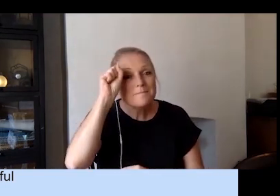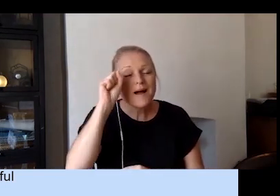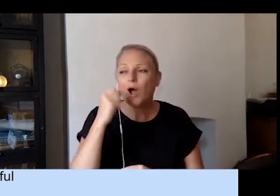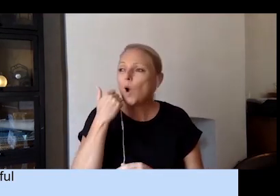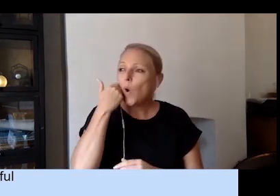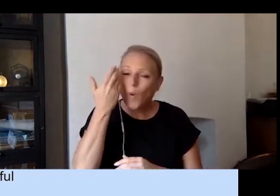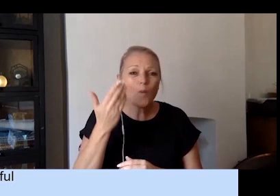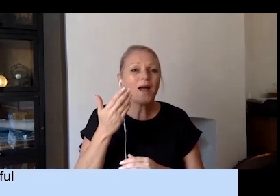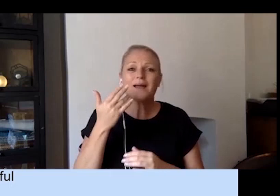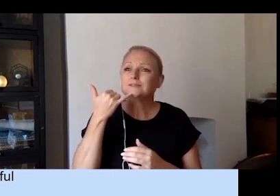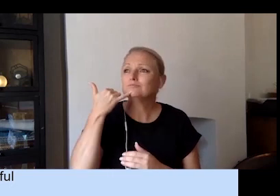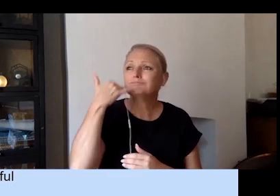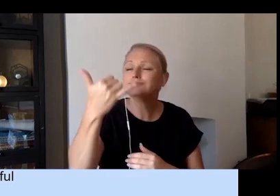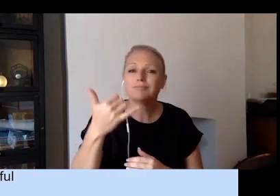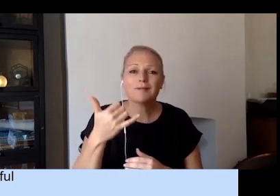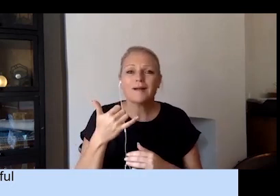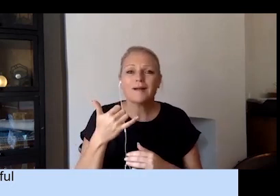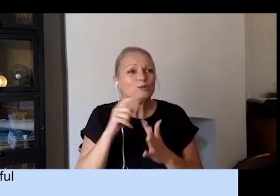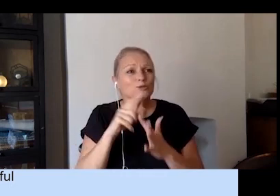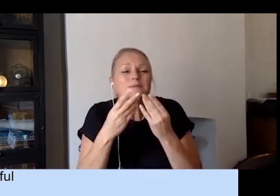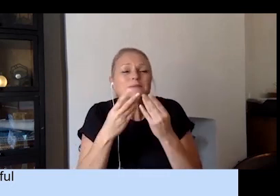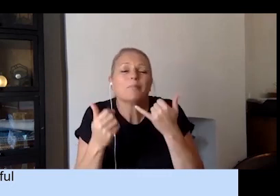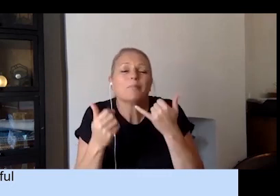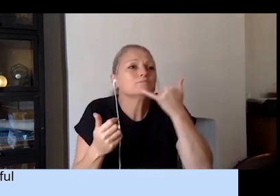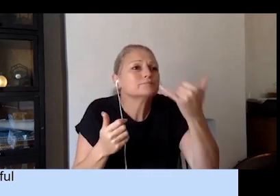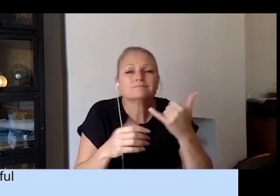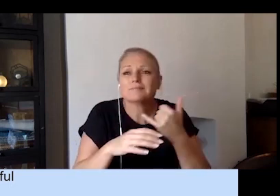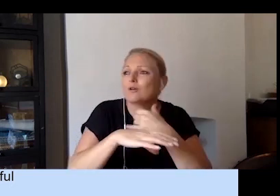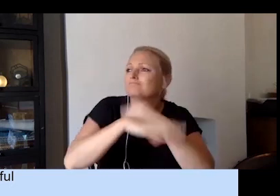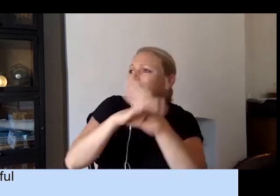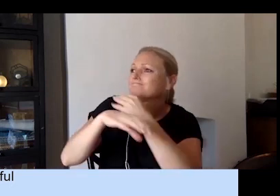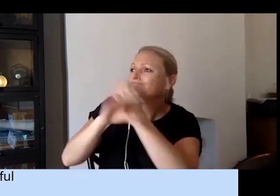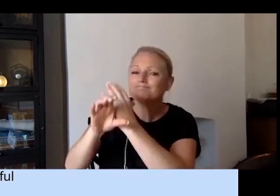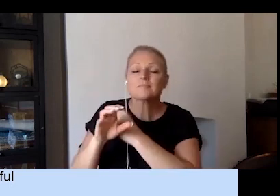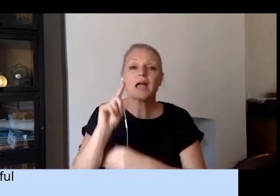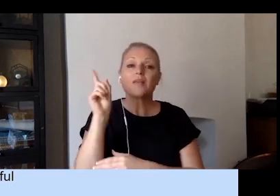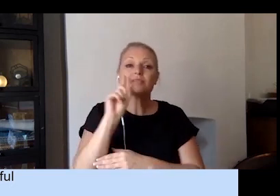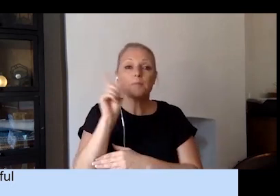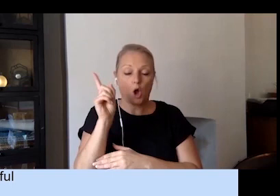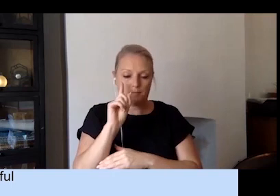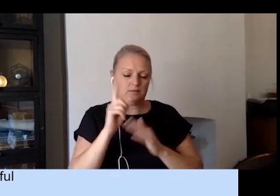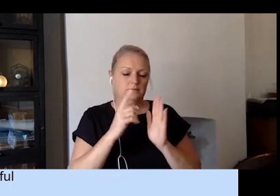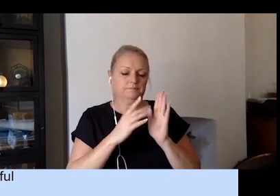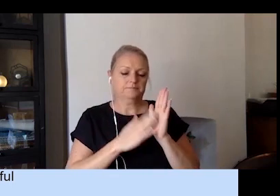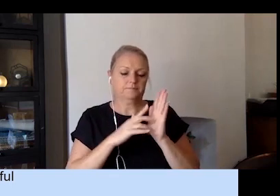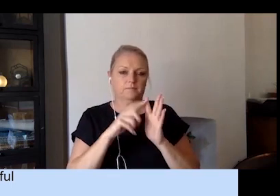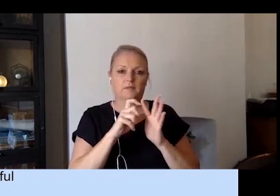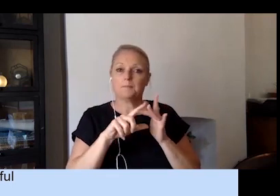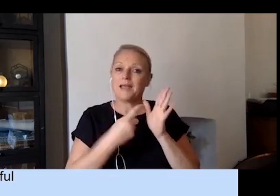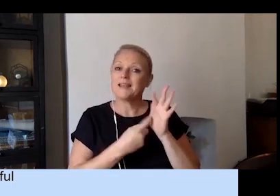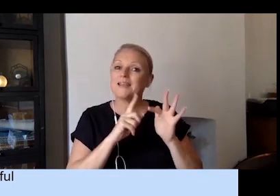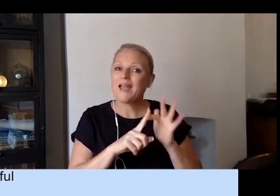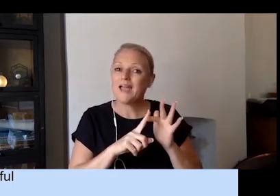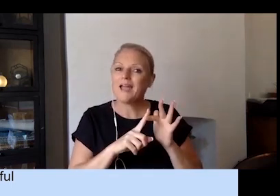be helpful for you in your life. At the moment, changes to the medical benefits scheme mean that you can readily access